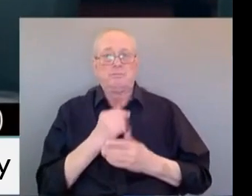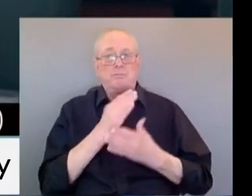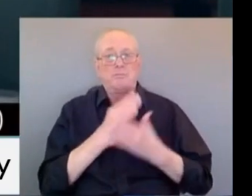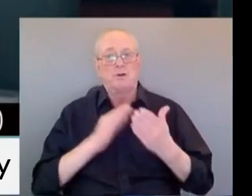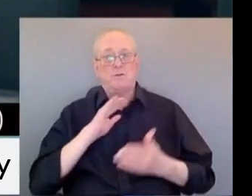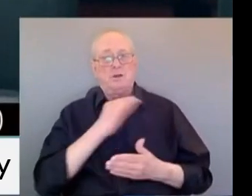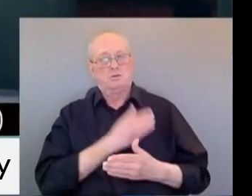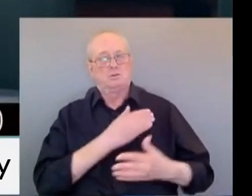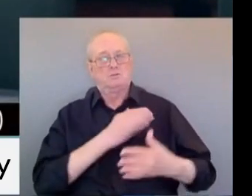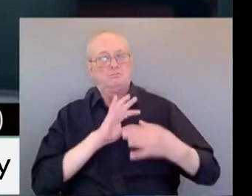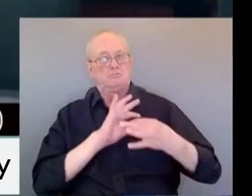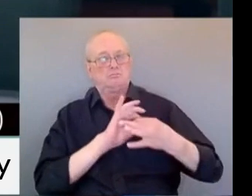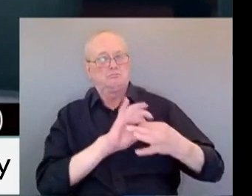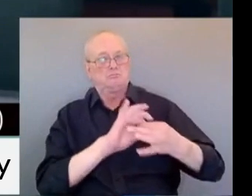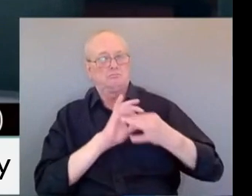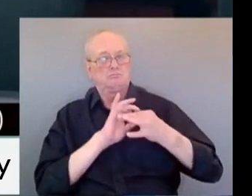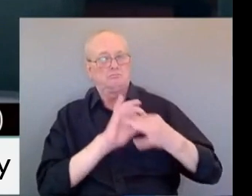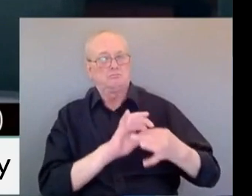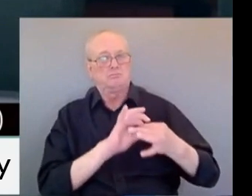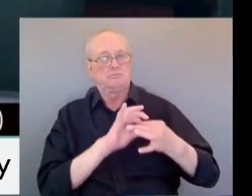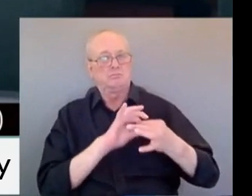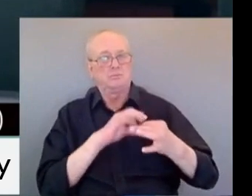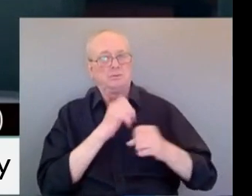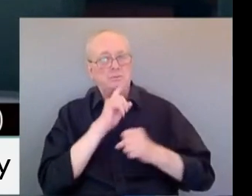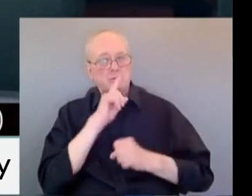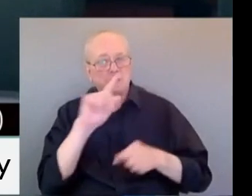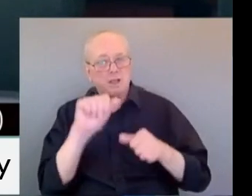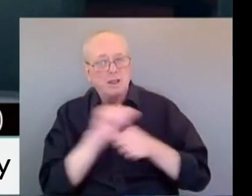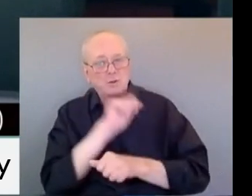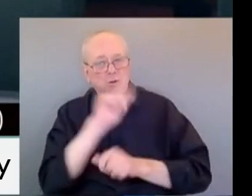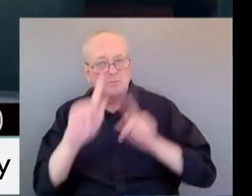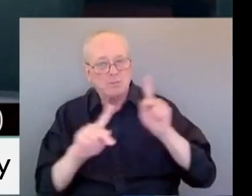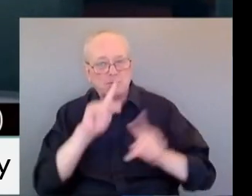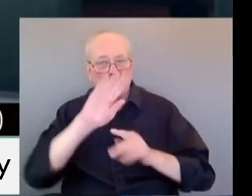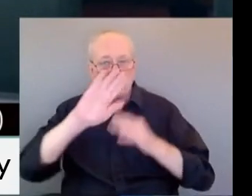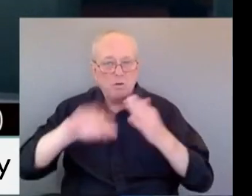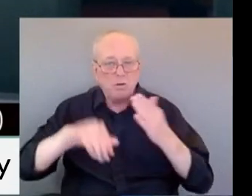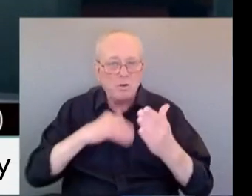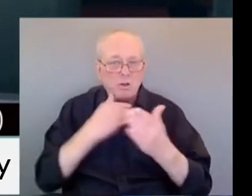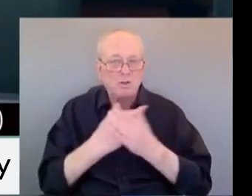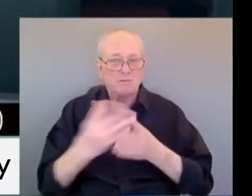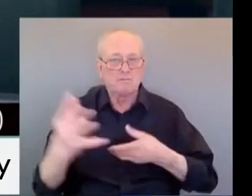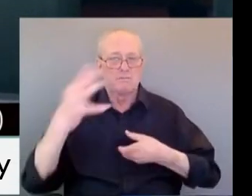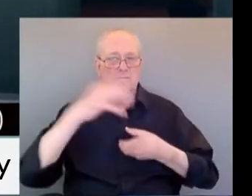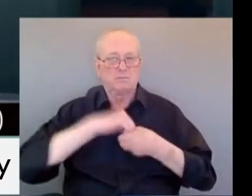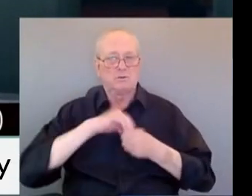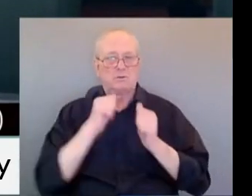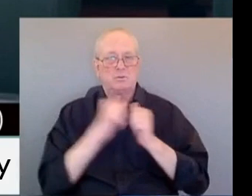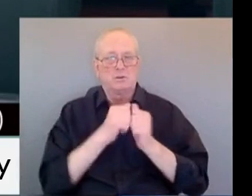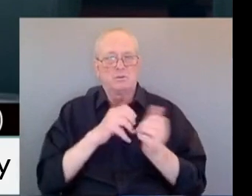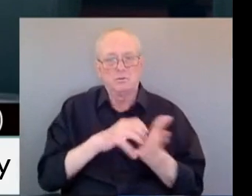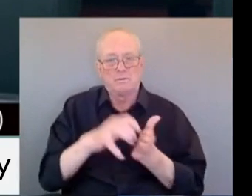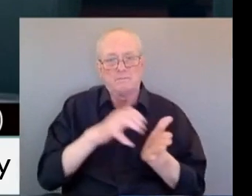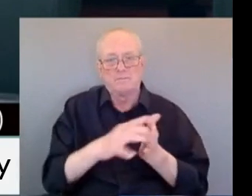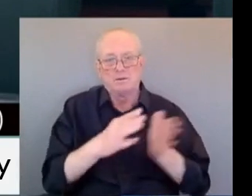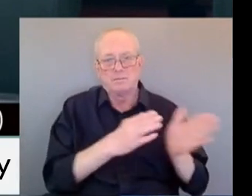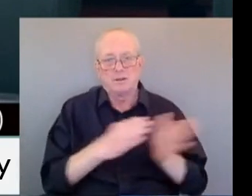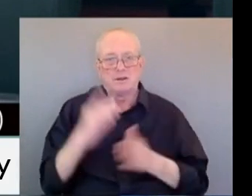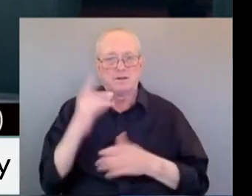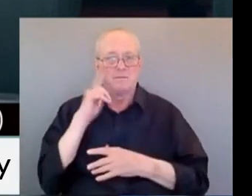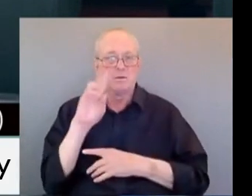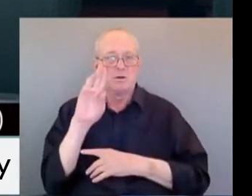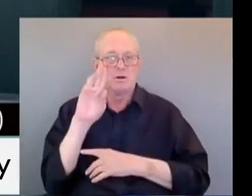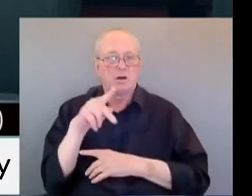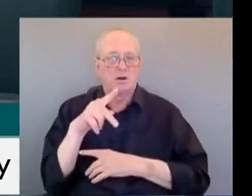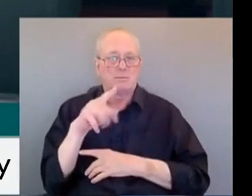all Albertans can provide input on the draft plan for the Upper Smoky subregional plan and regulations for our province.